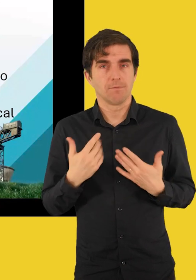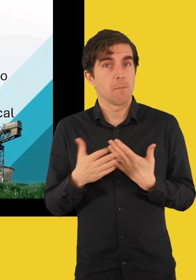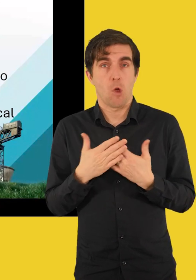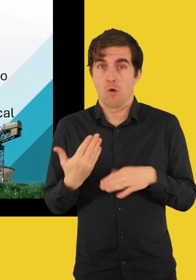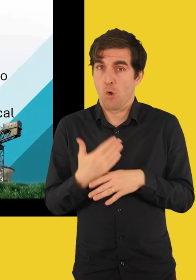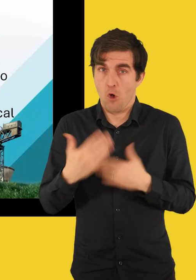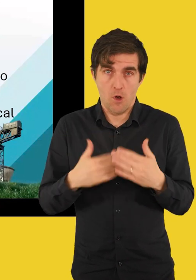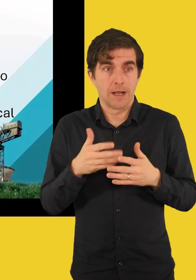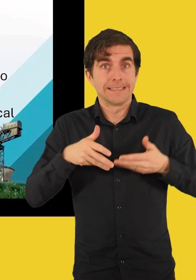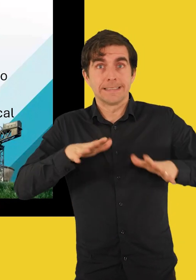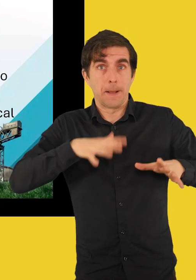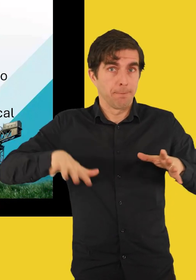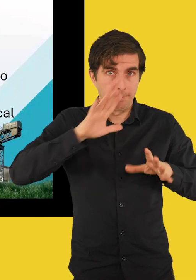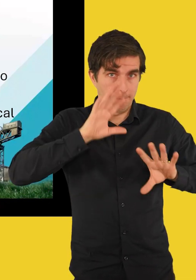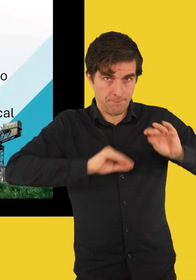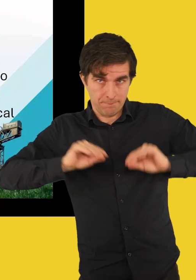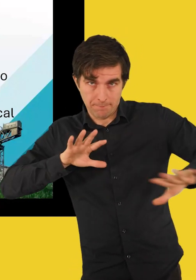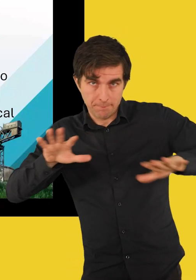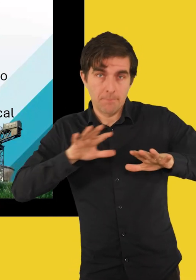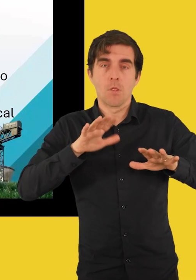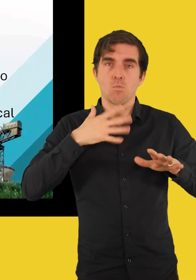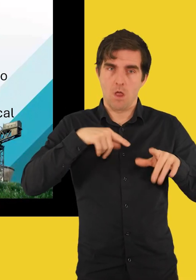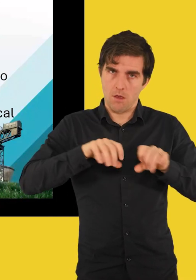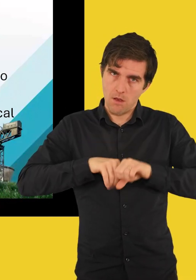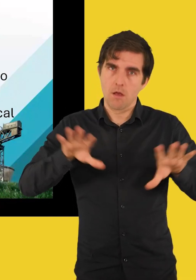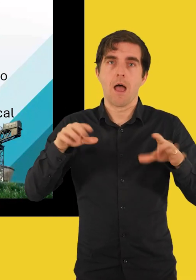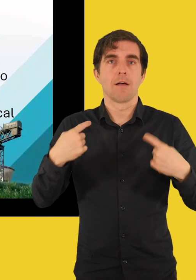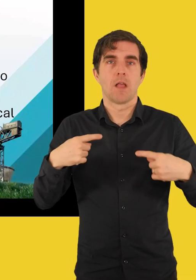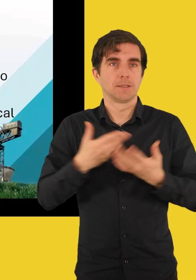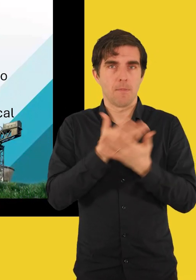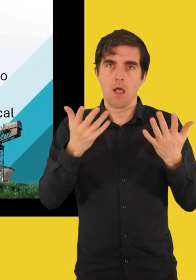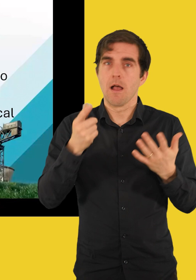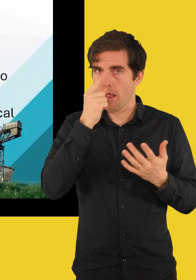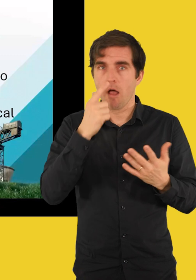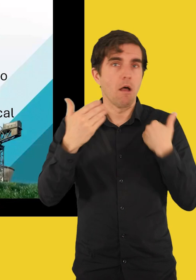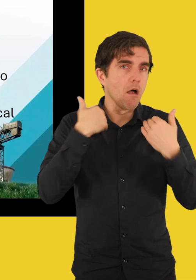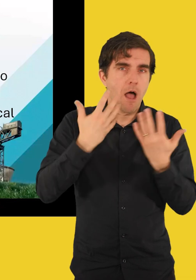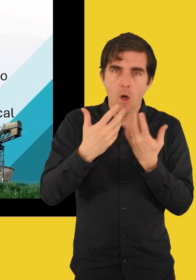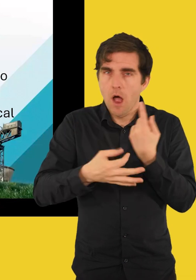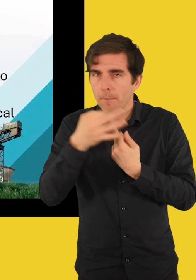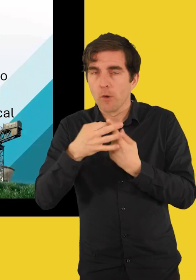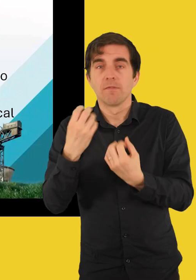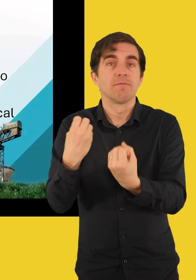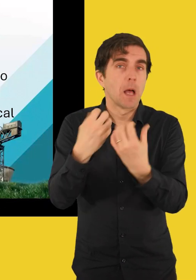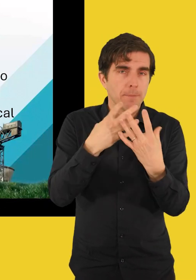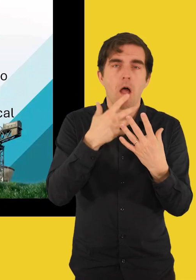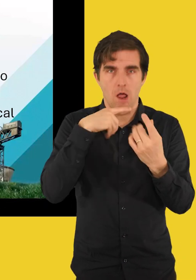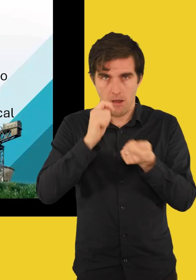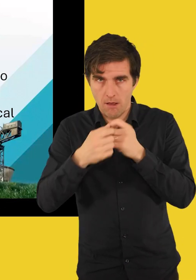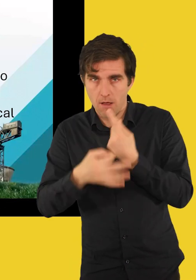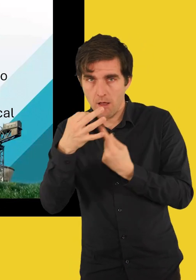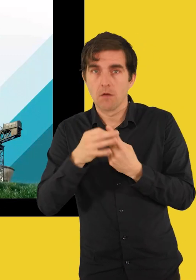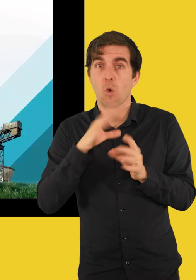And then also we've got more work to do around the systems map and making that available based on making improvements based on the feedback that we've already